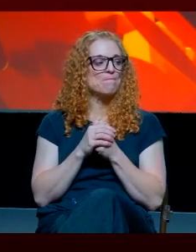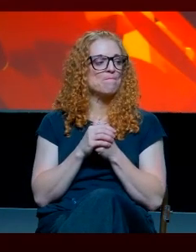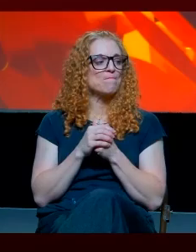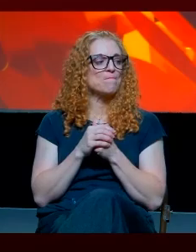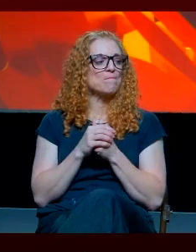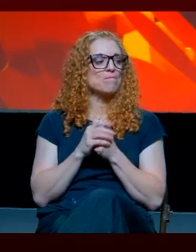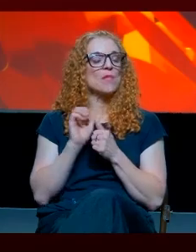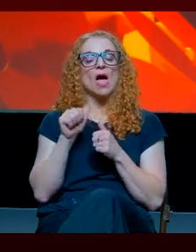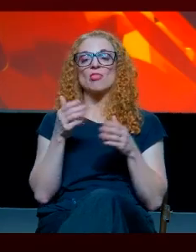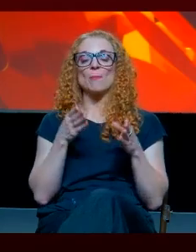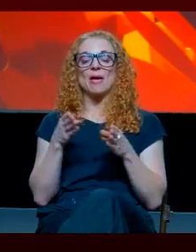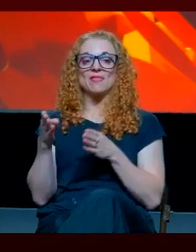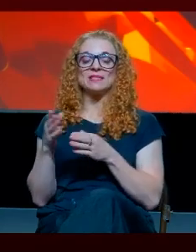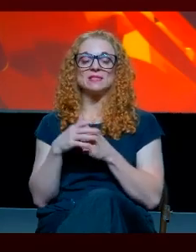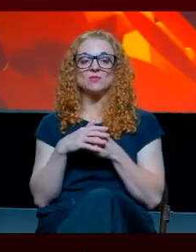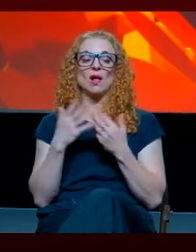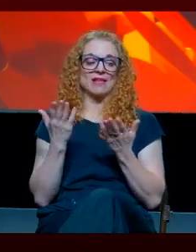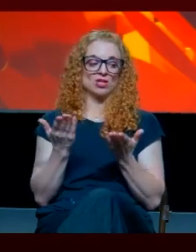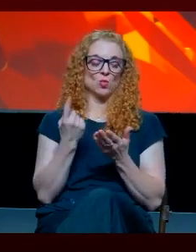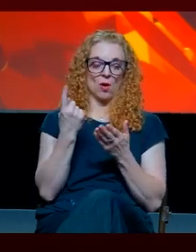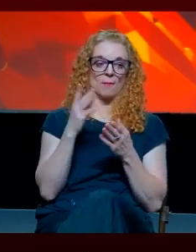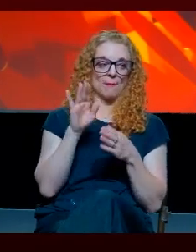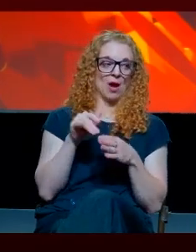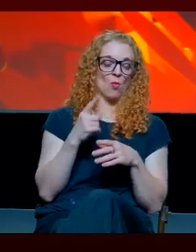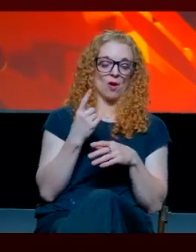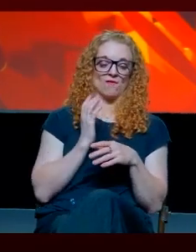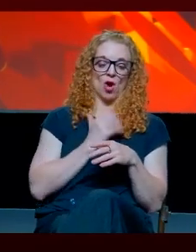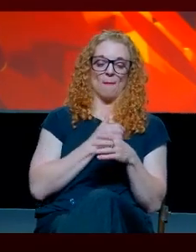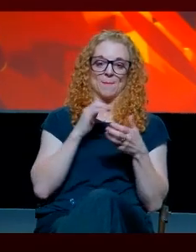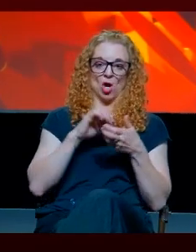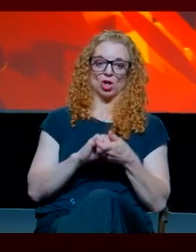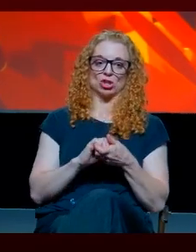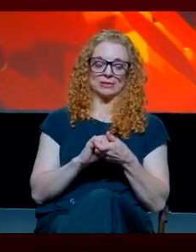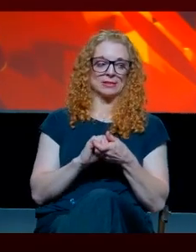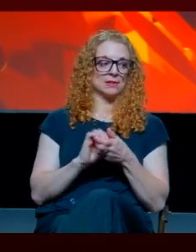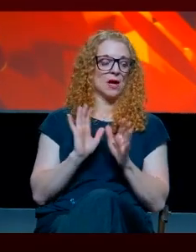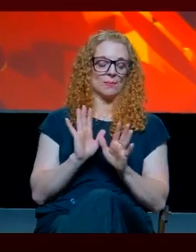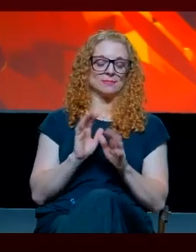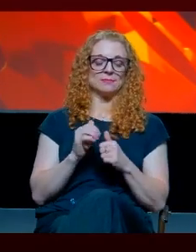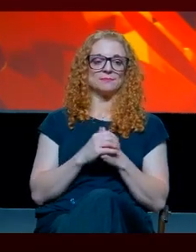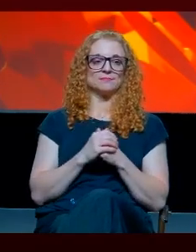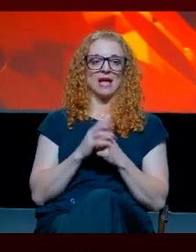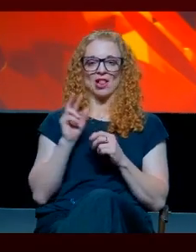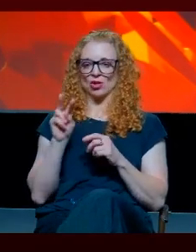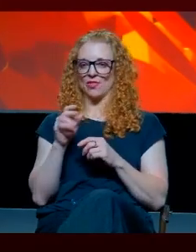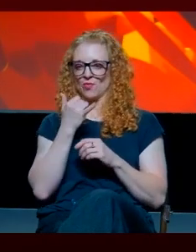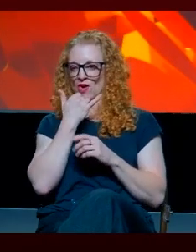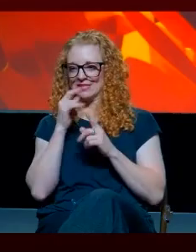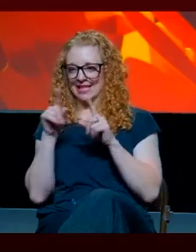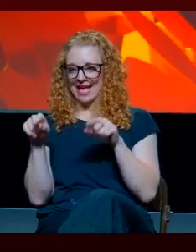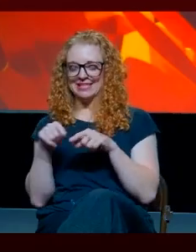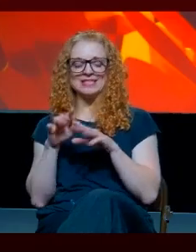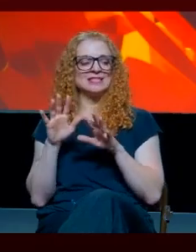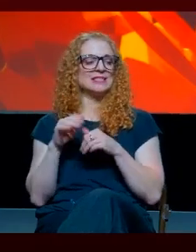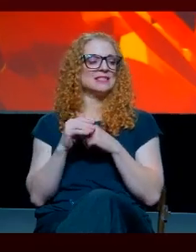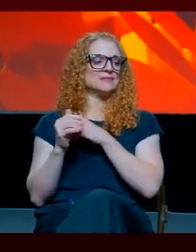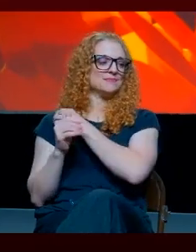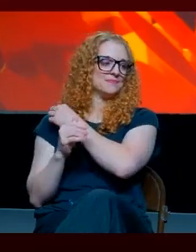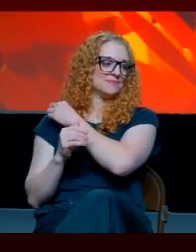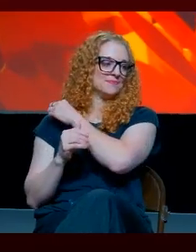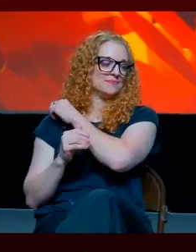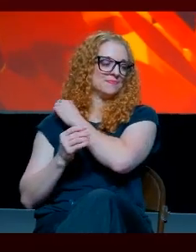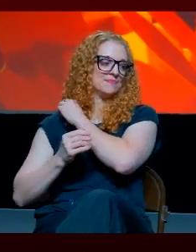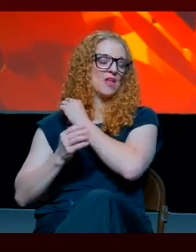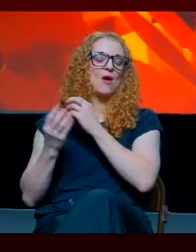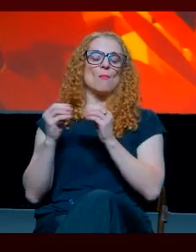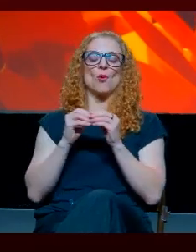Other methods, so here's a method by one of our partners, sorry, I looked at the wrong slide. And then even more improved results